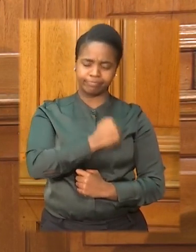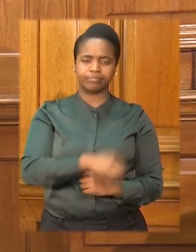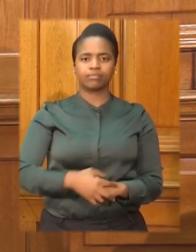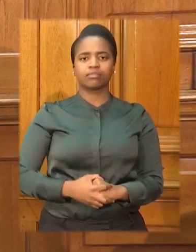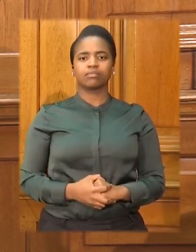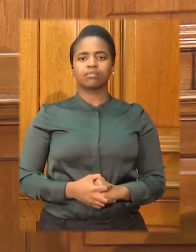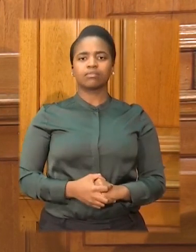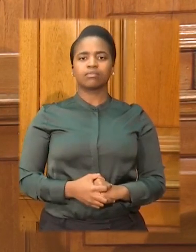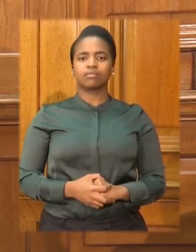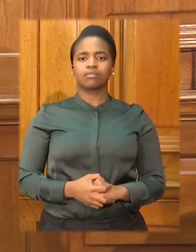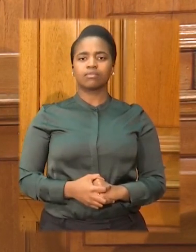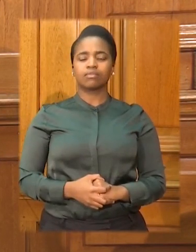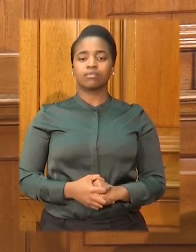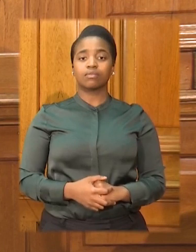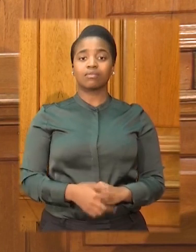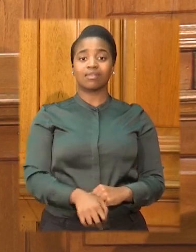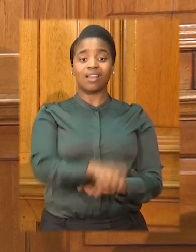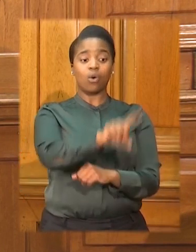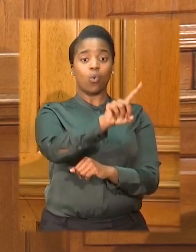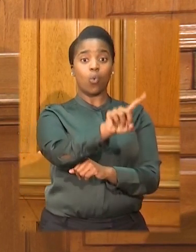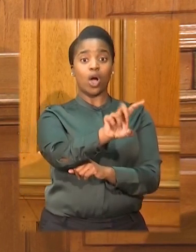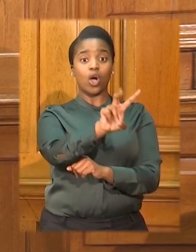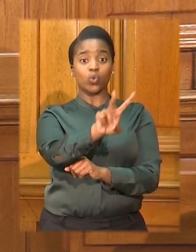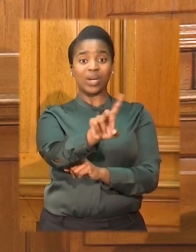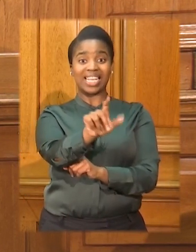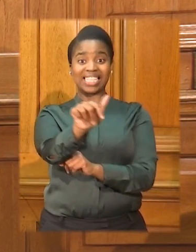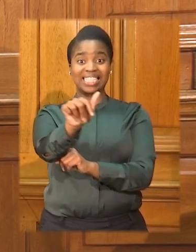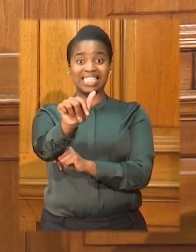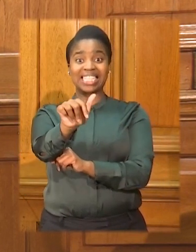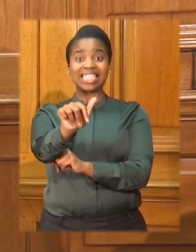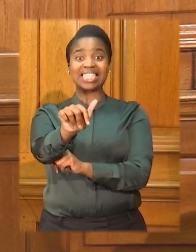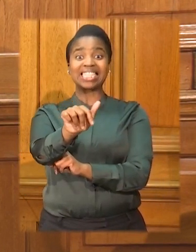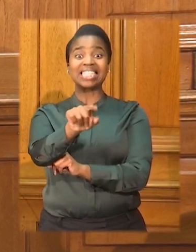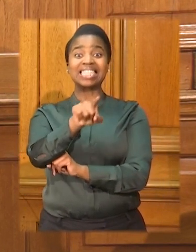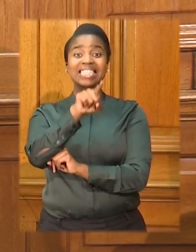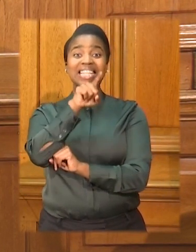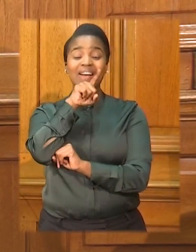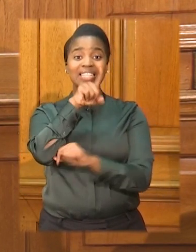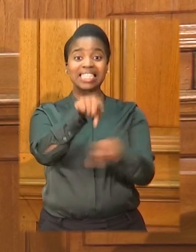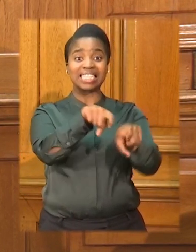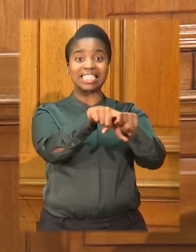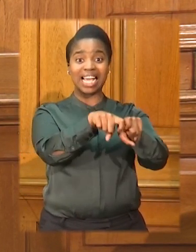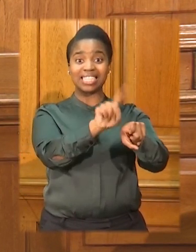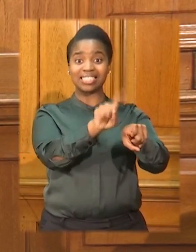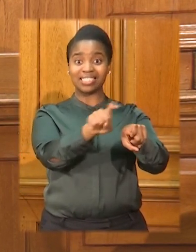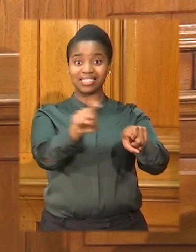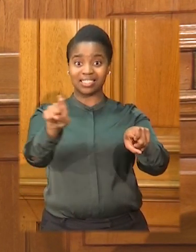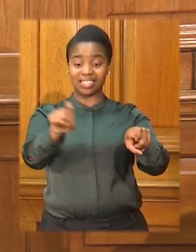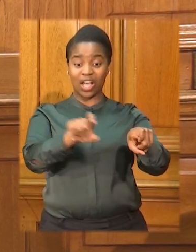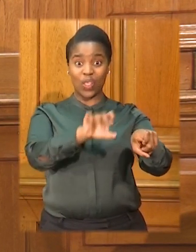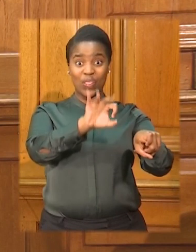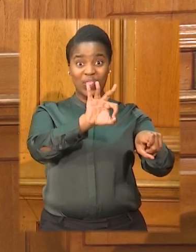From the more than 126,000 tests conducted,